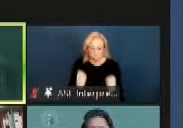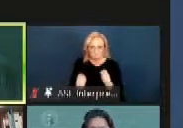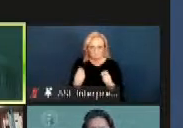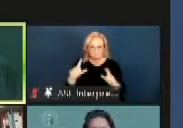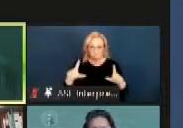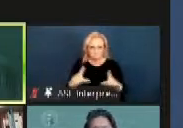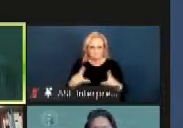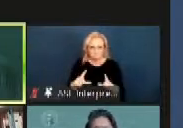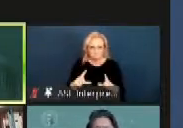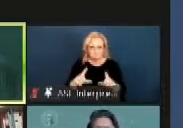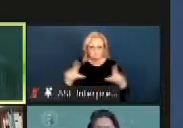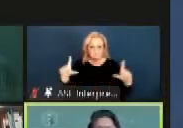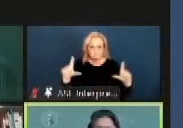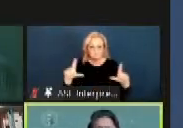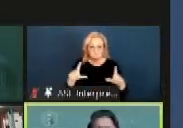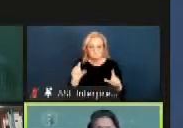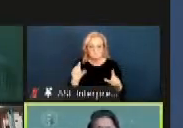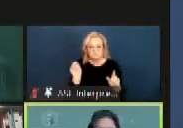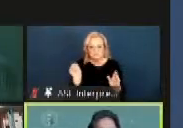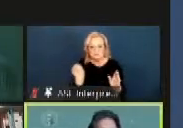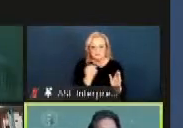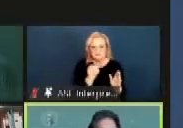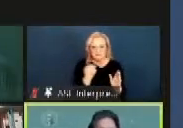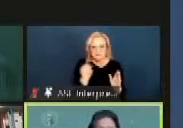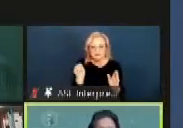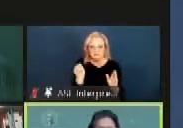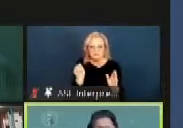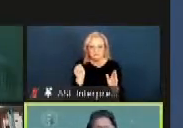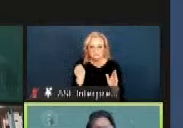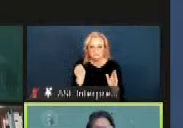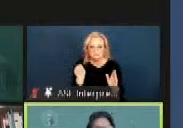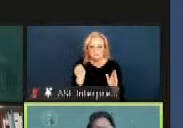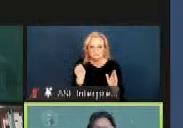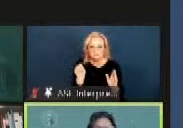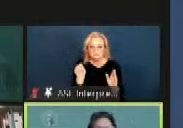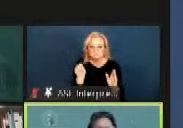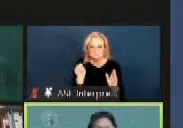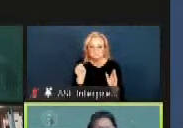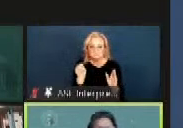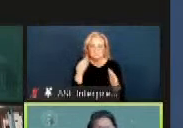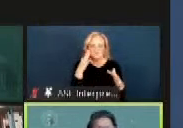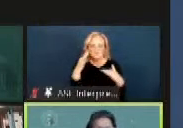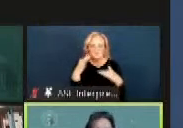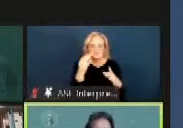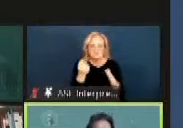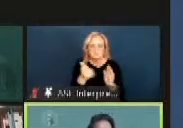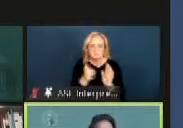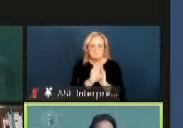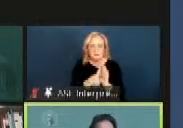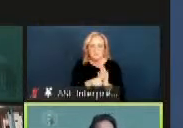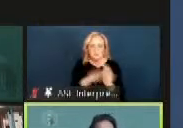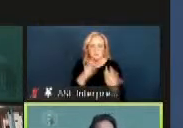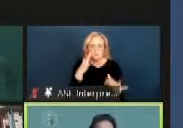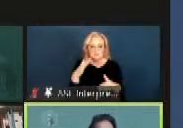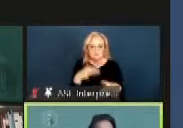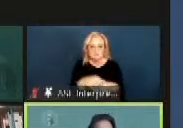or speaker larger by sliding the started today. I want to briefly orient you to Zoom webinar.